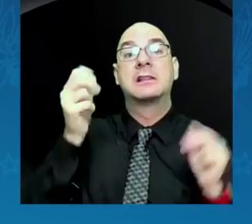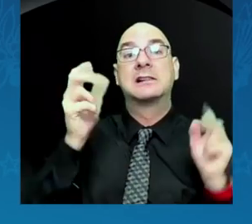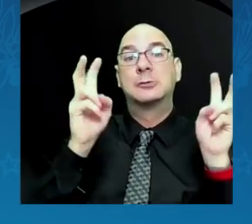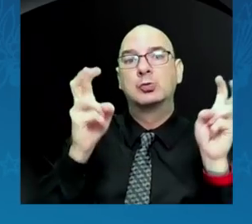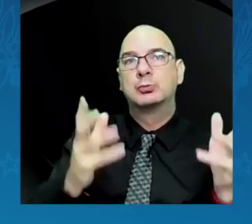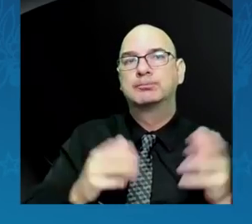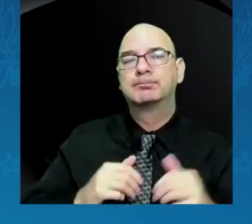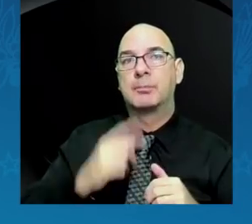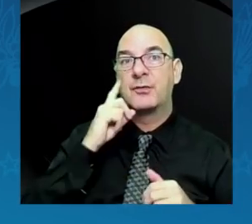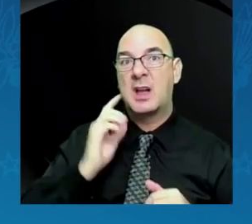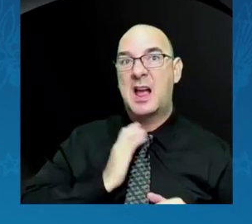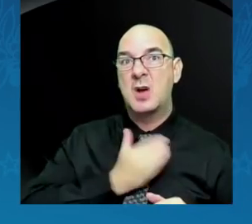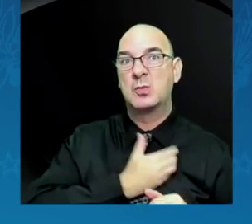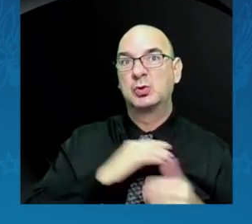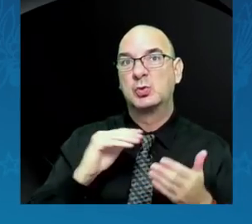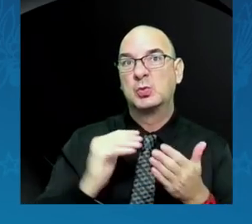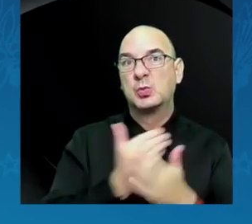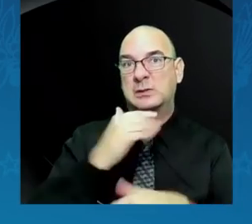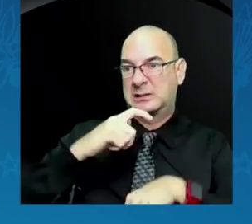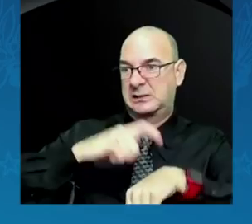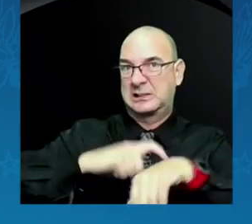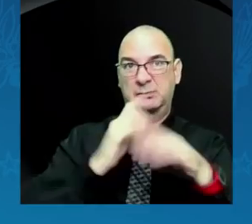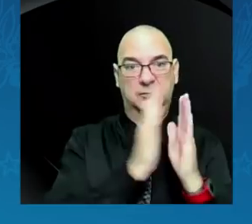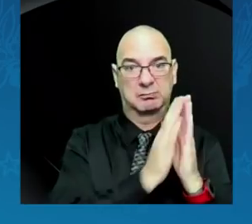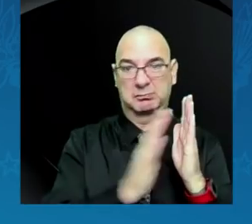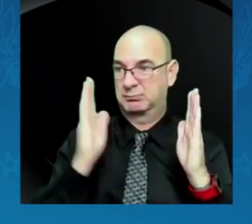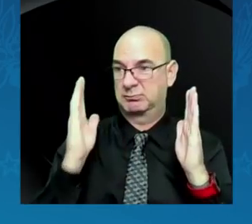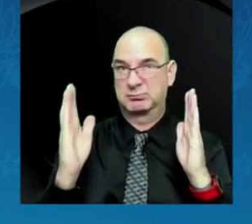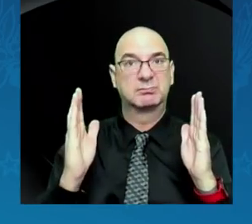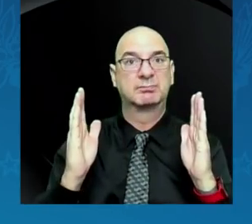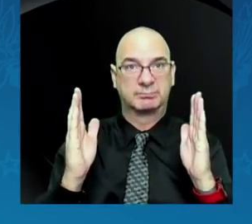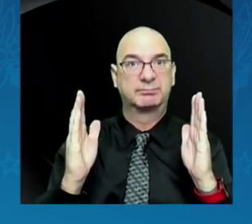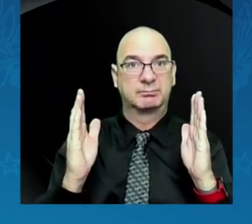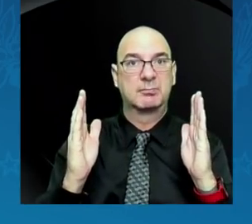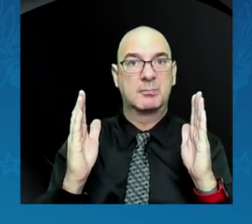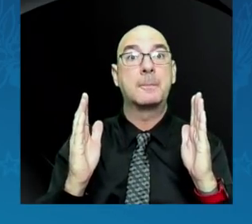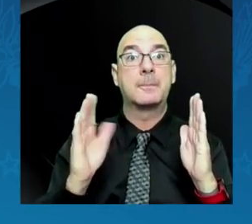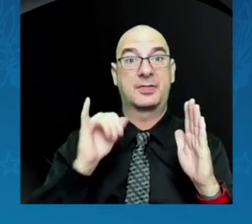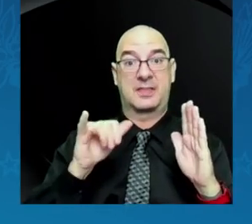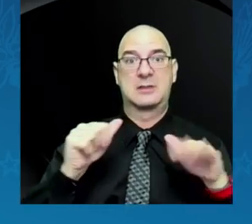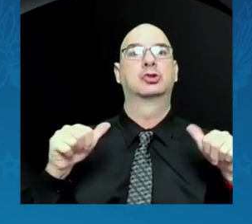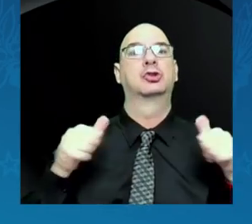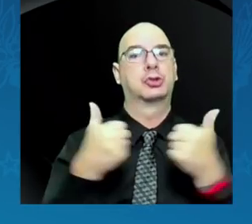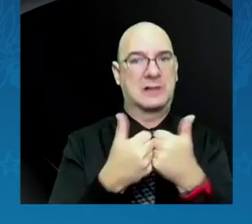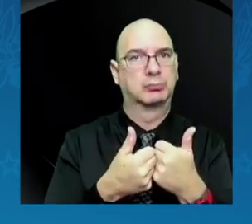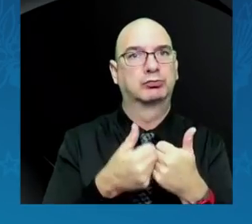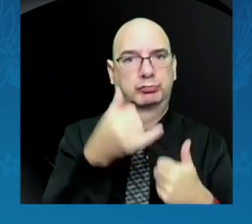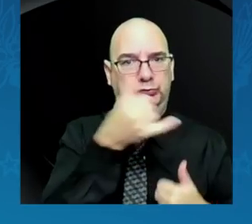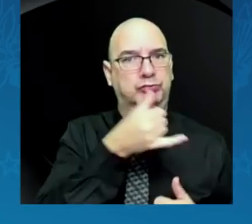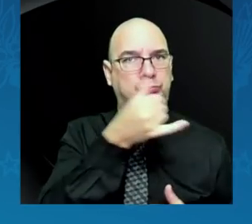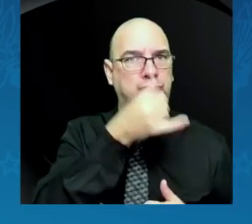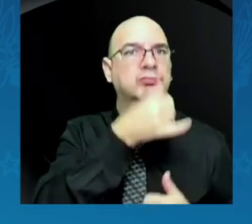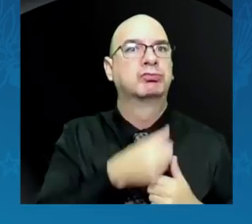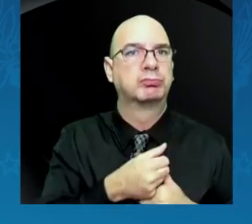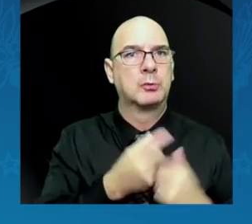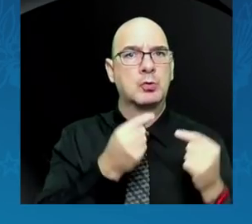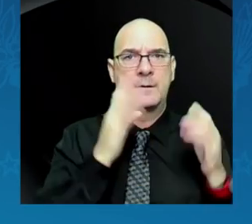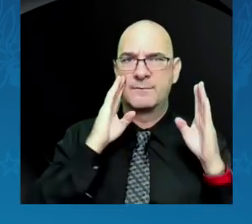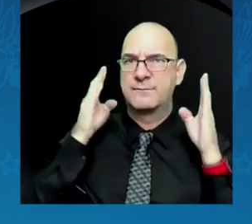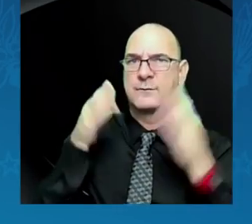the influence, the ubiquity, but also the challenges that individuals and nations face because of growing